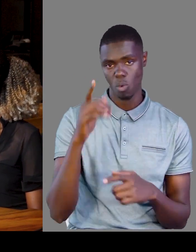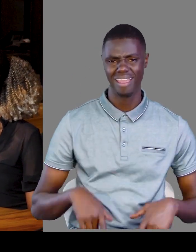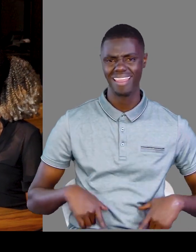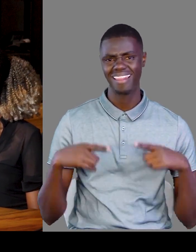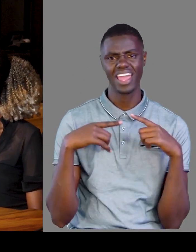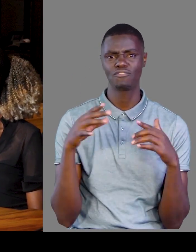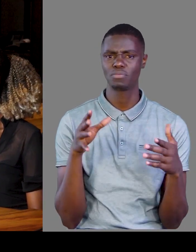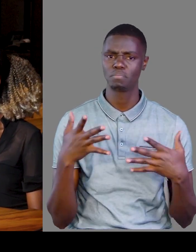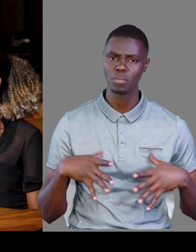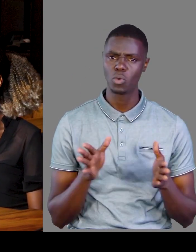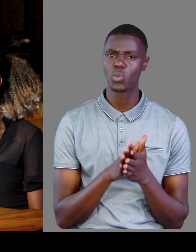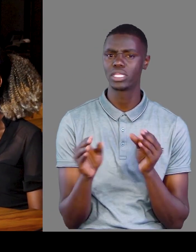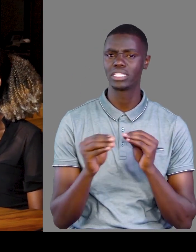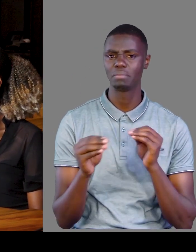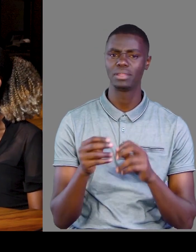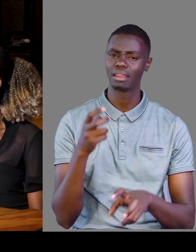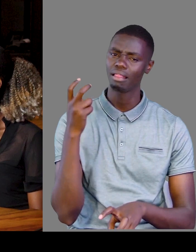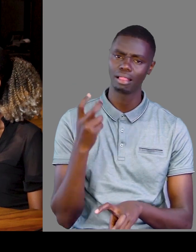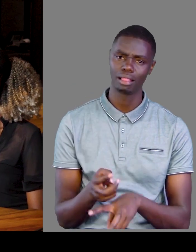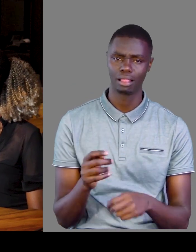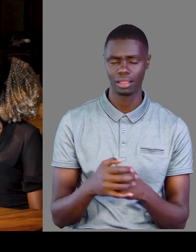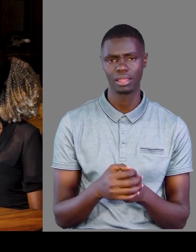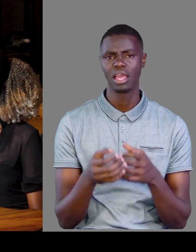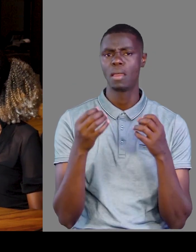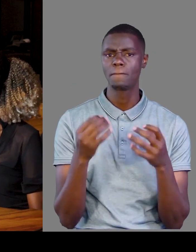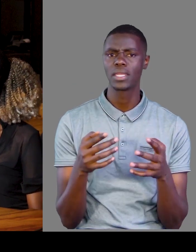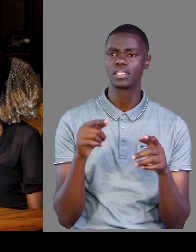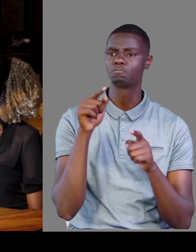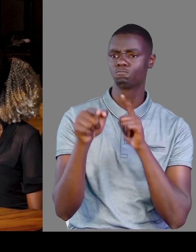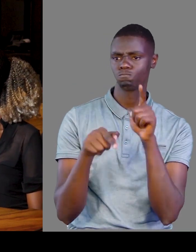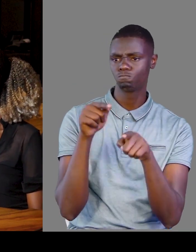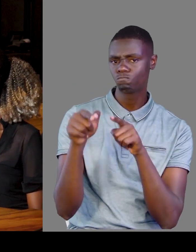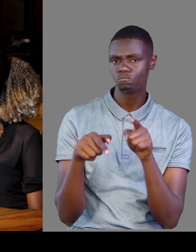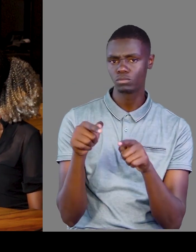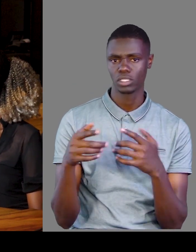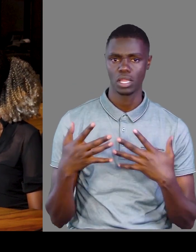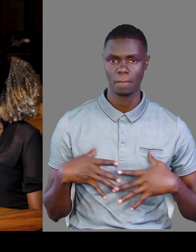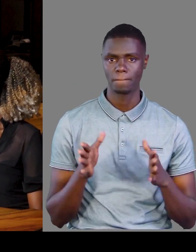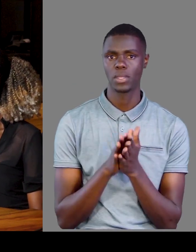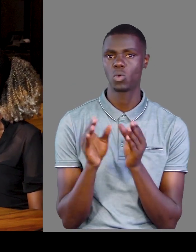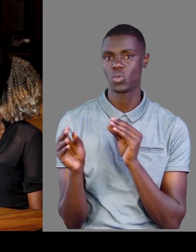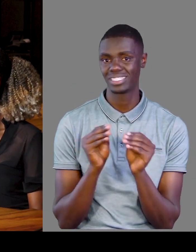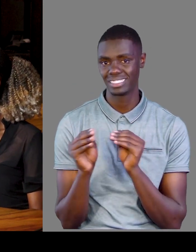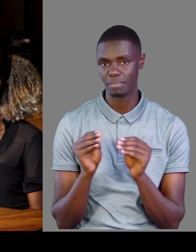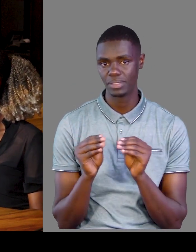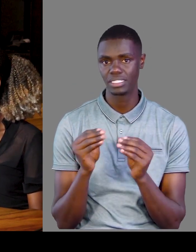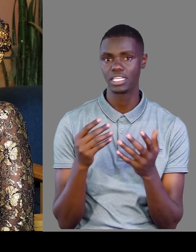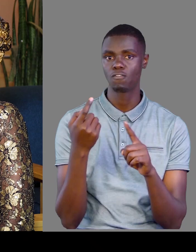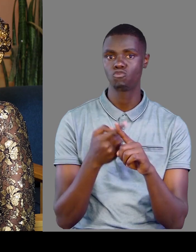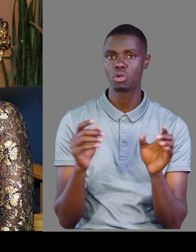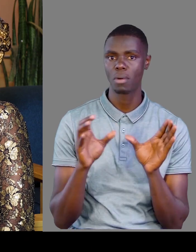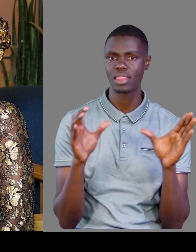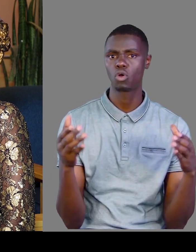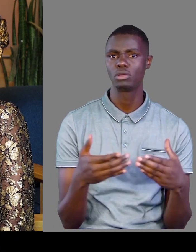because their life is very tough. True. And so many critics or what person with disability.